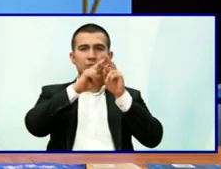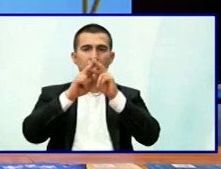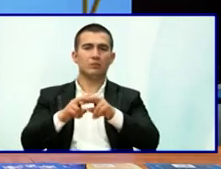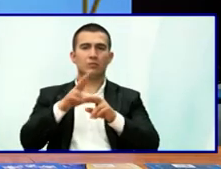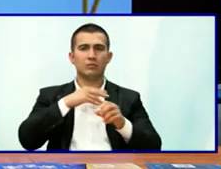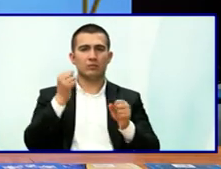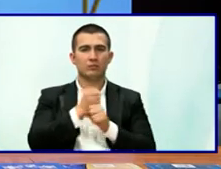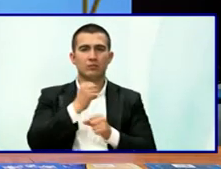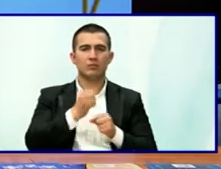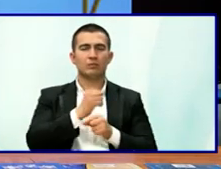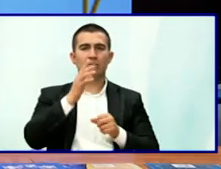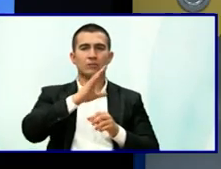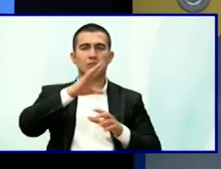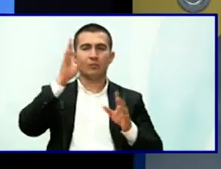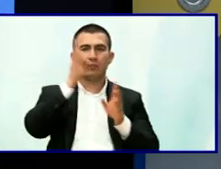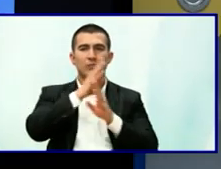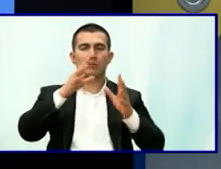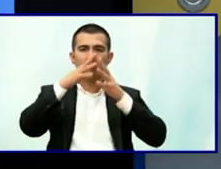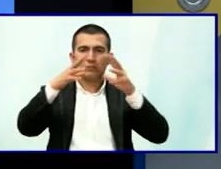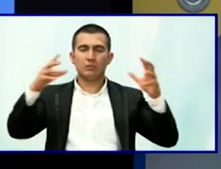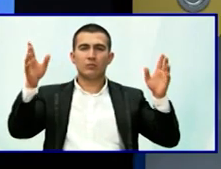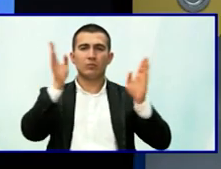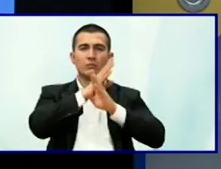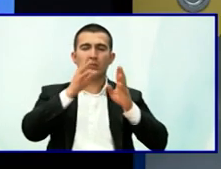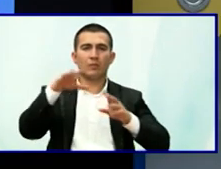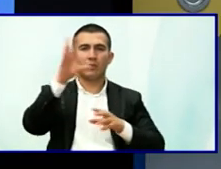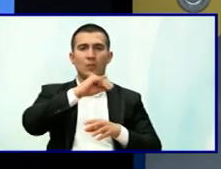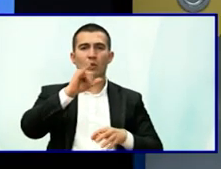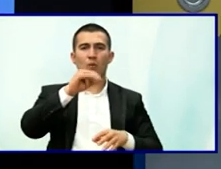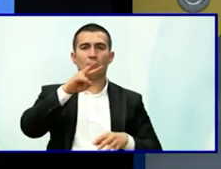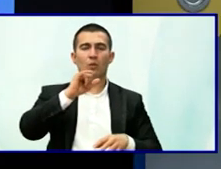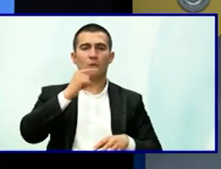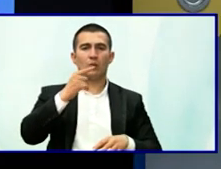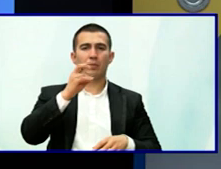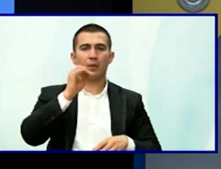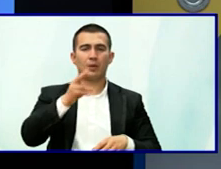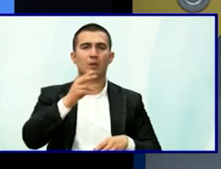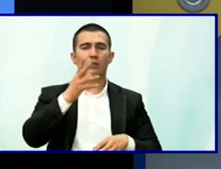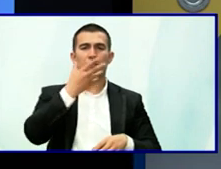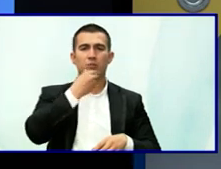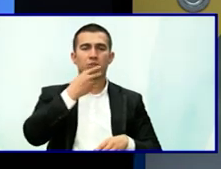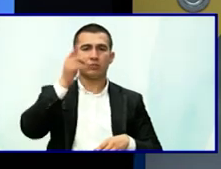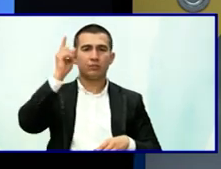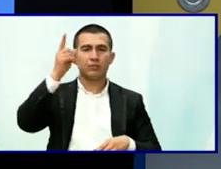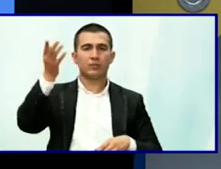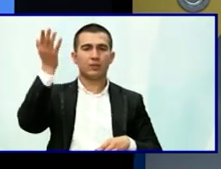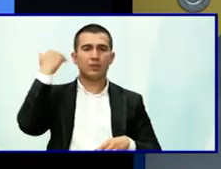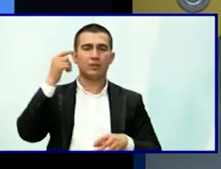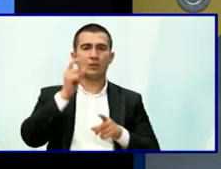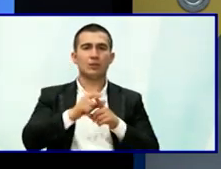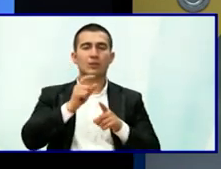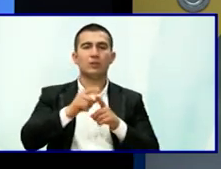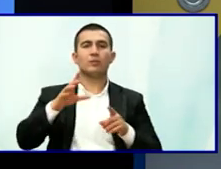yaratib, osmon ilmini yaratgan Ulug'bek. Bobolardan so'z ketsa